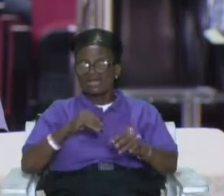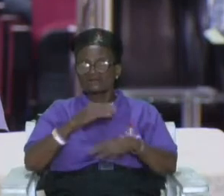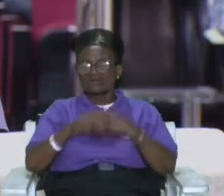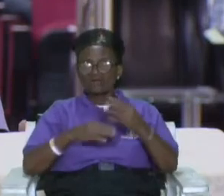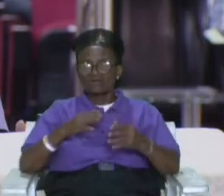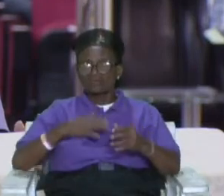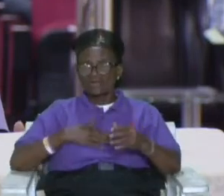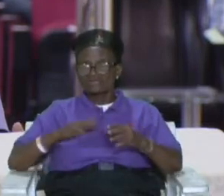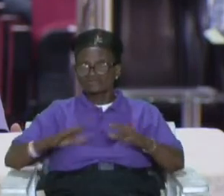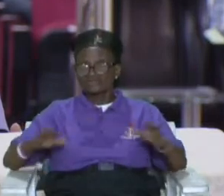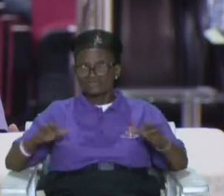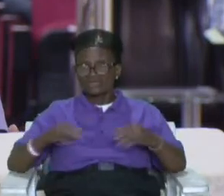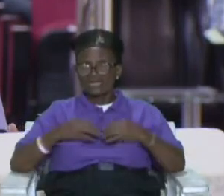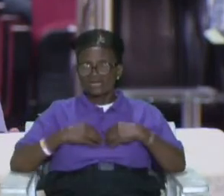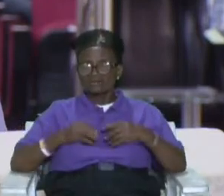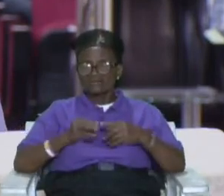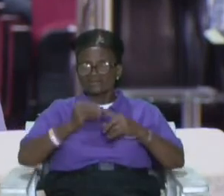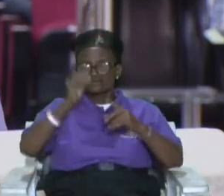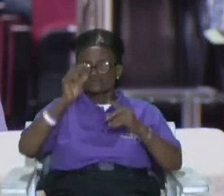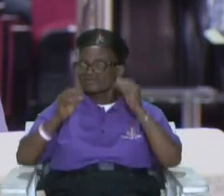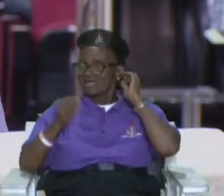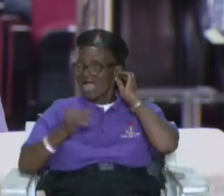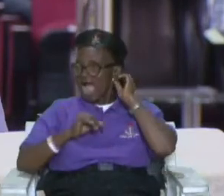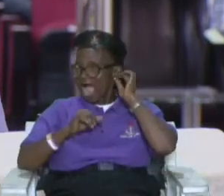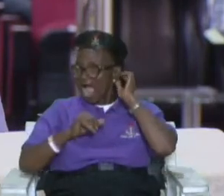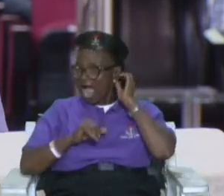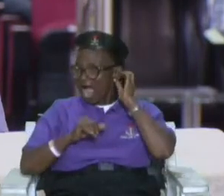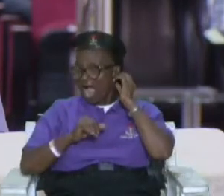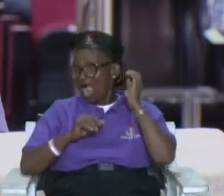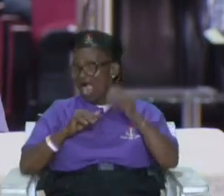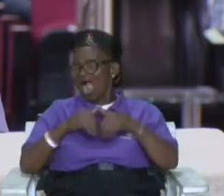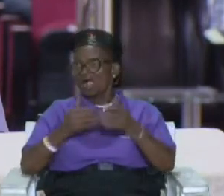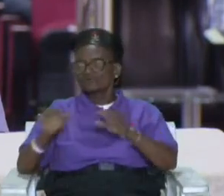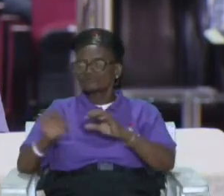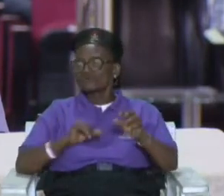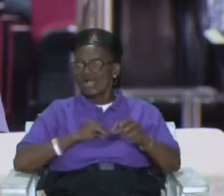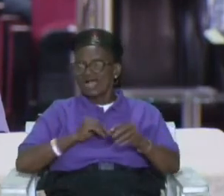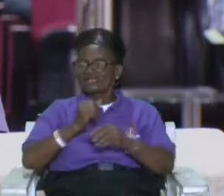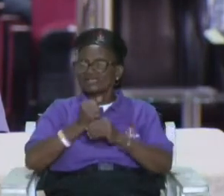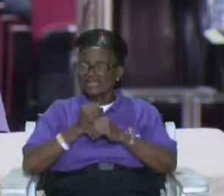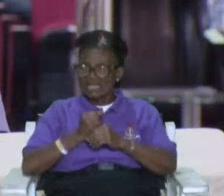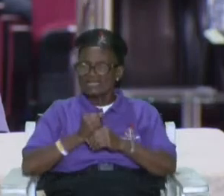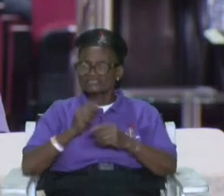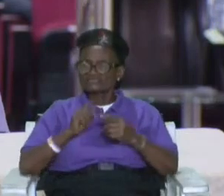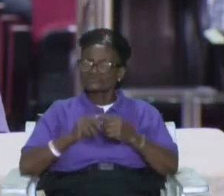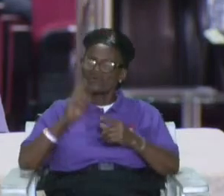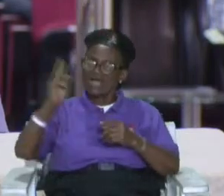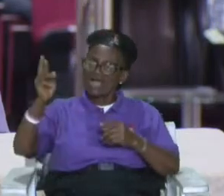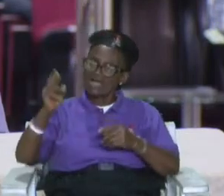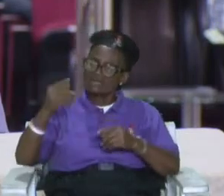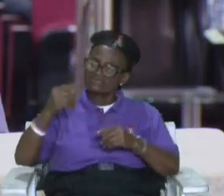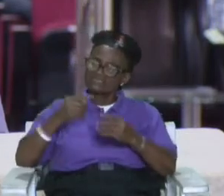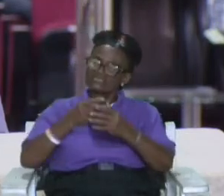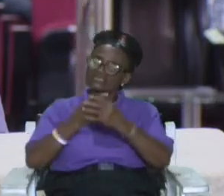How do I get to have the rod of fire?